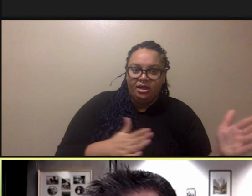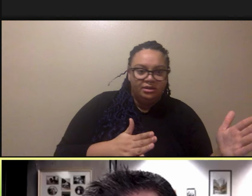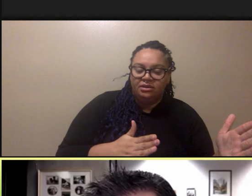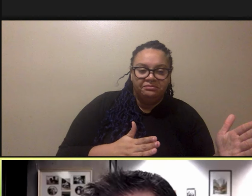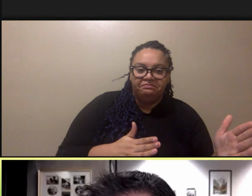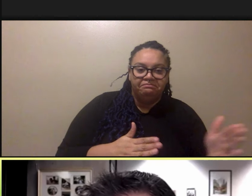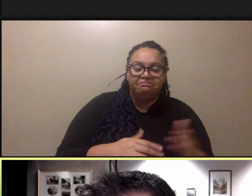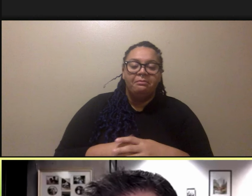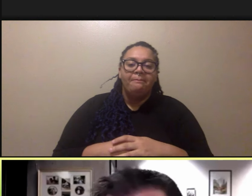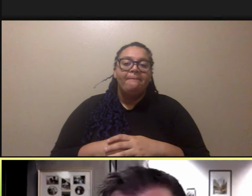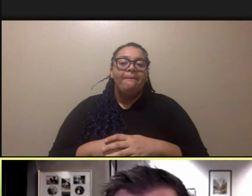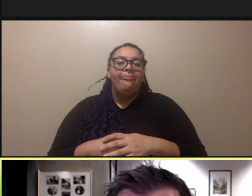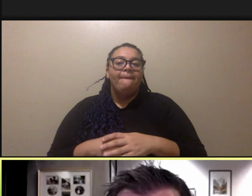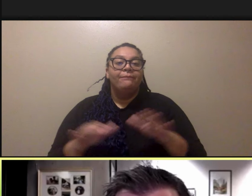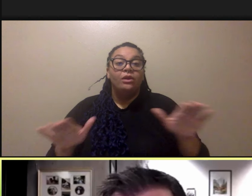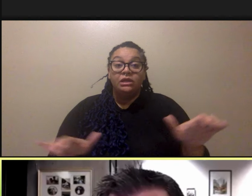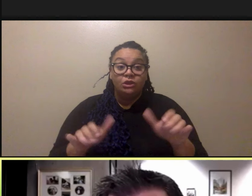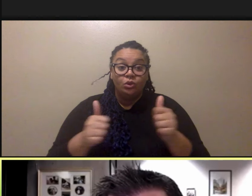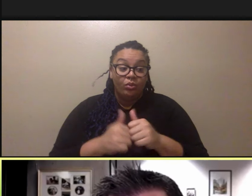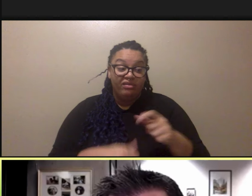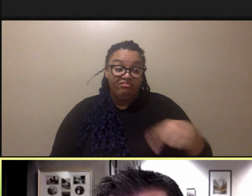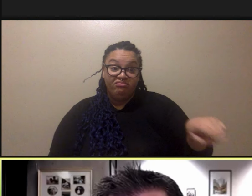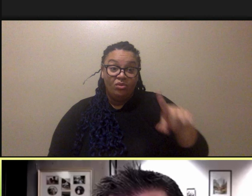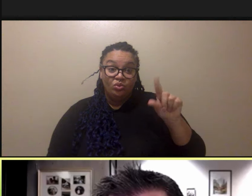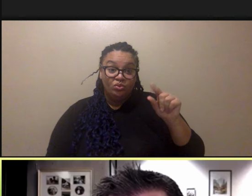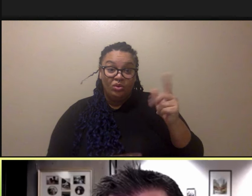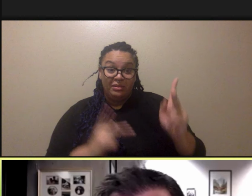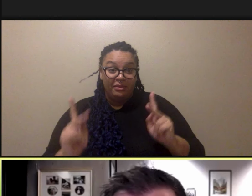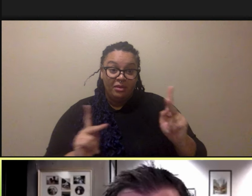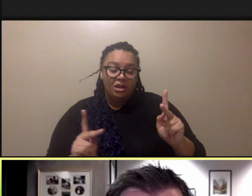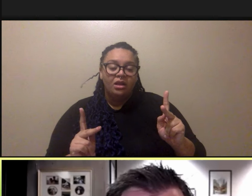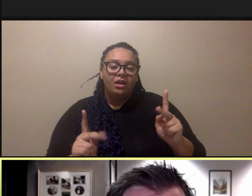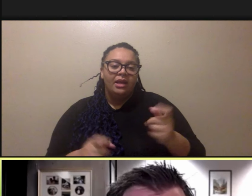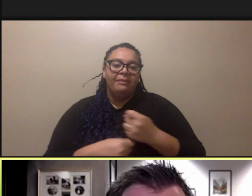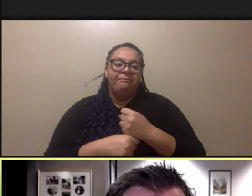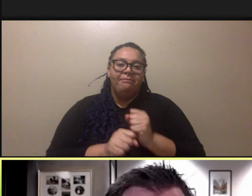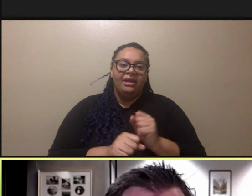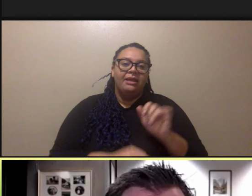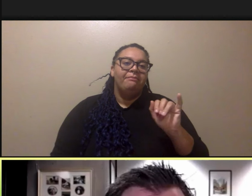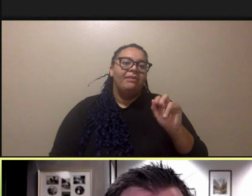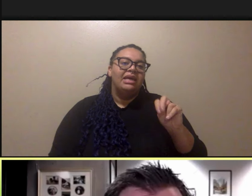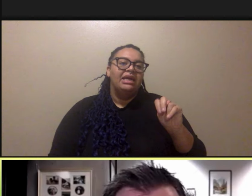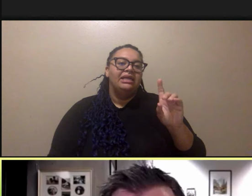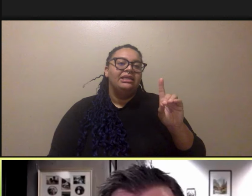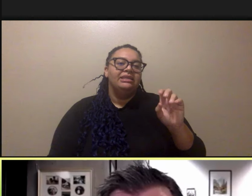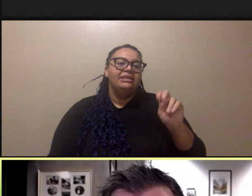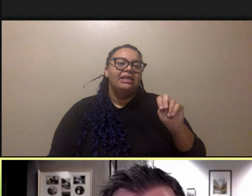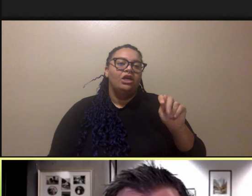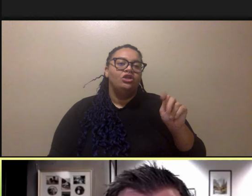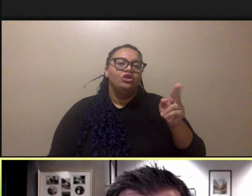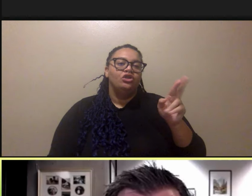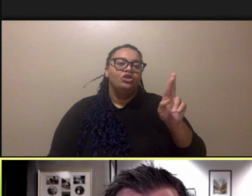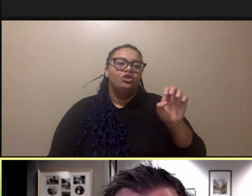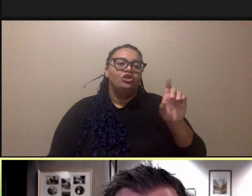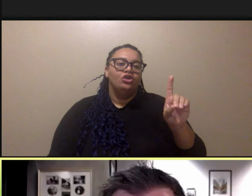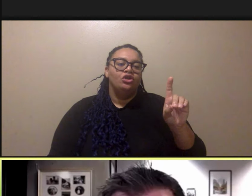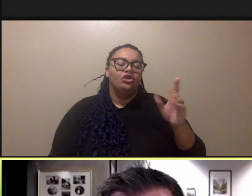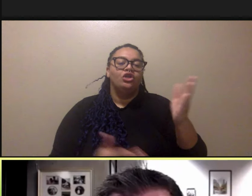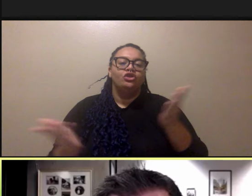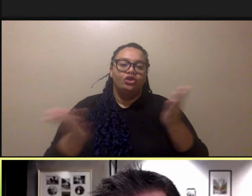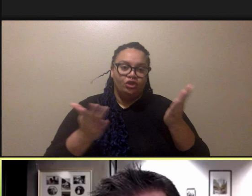they did with the with these 20-some people was make them into indentured servants. That was the way